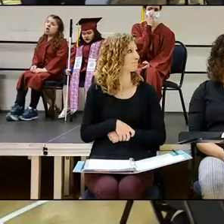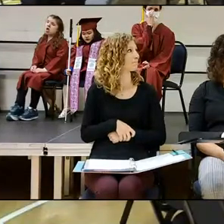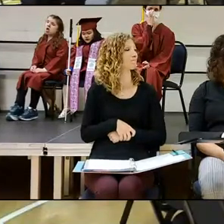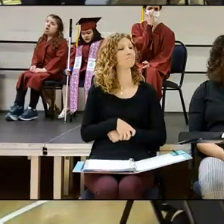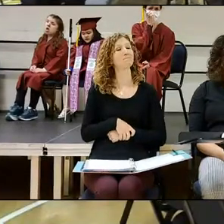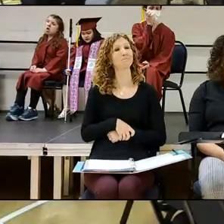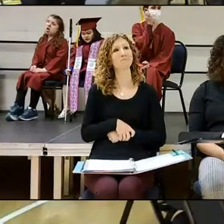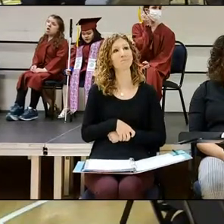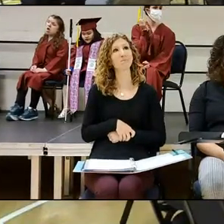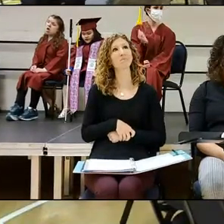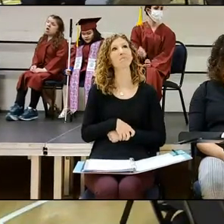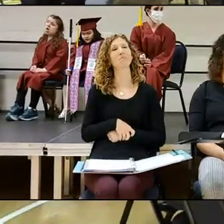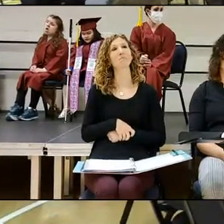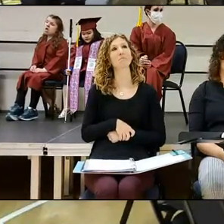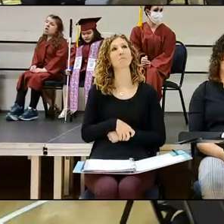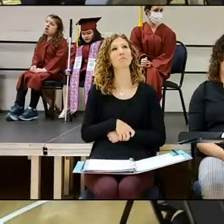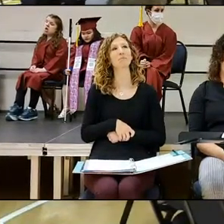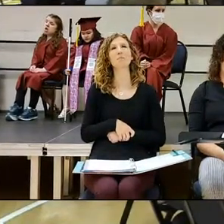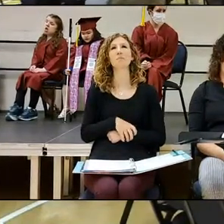There's no words